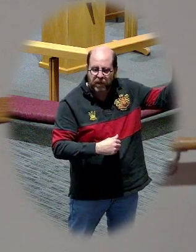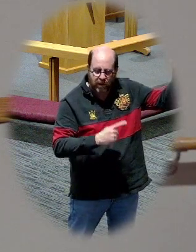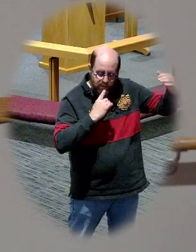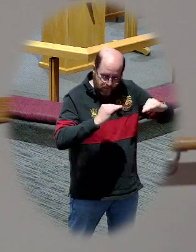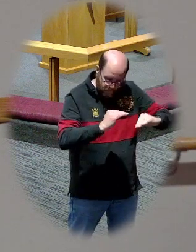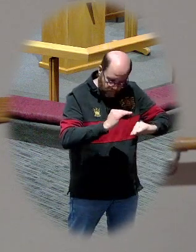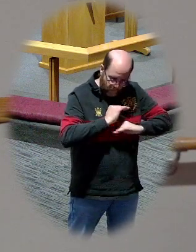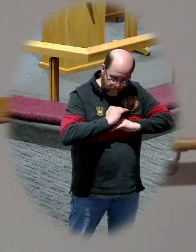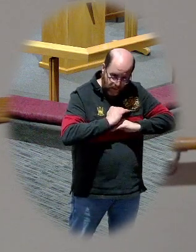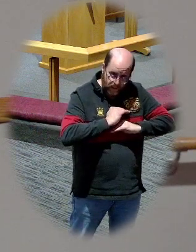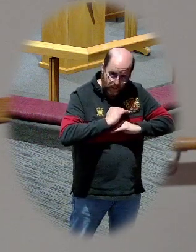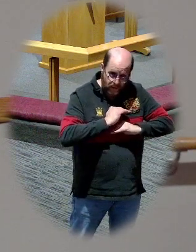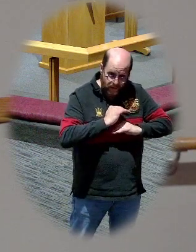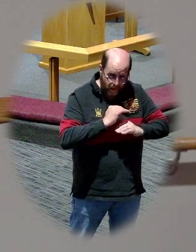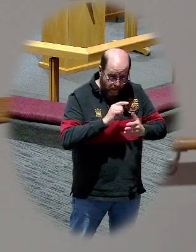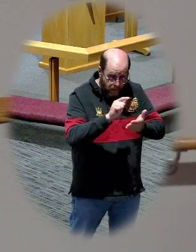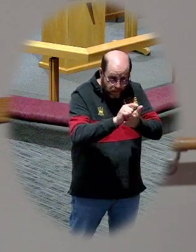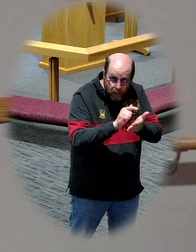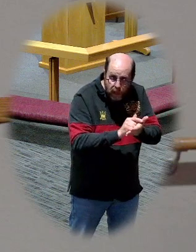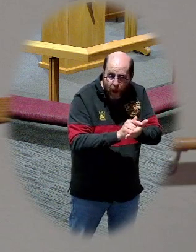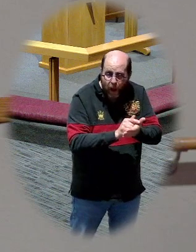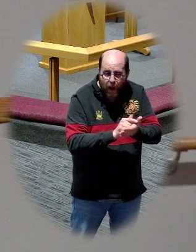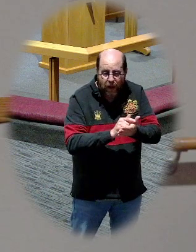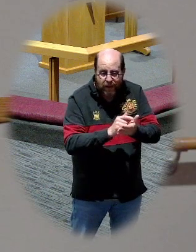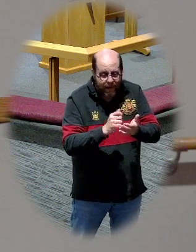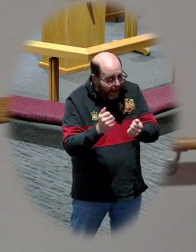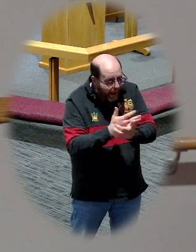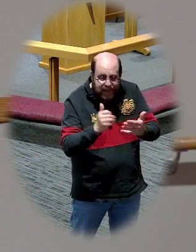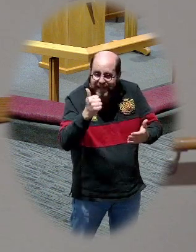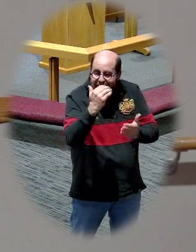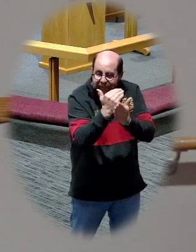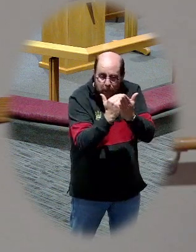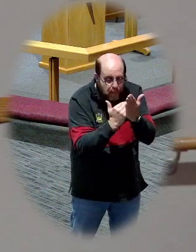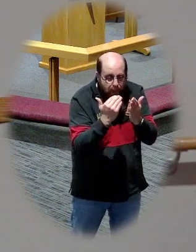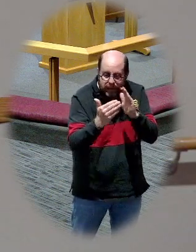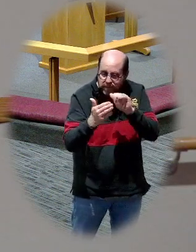fulfilling the law on your behalf and mine,